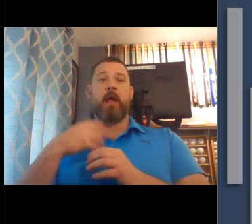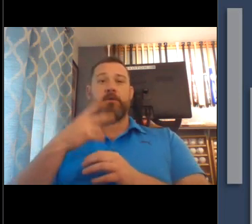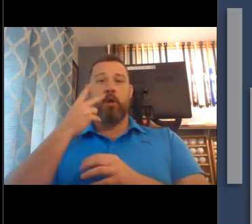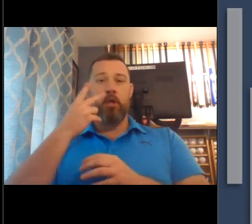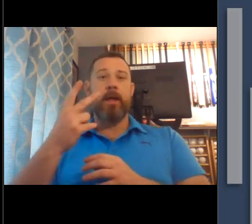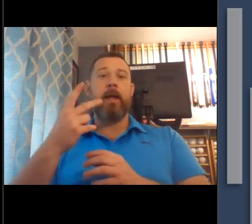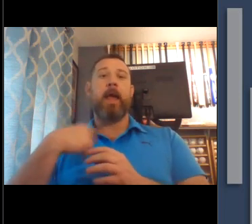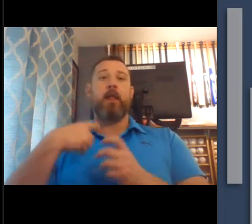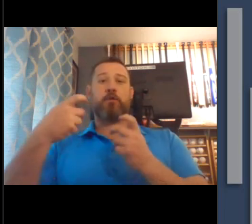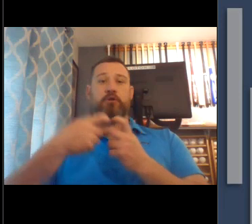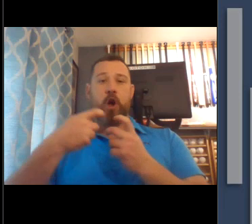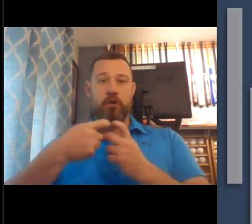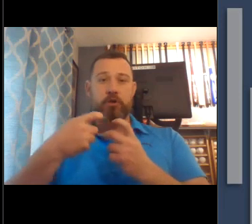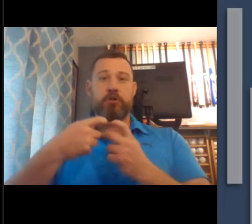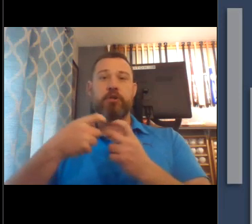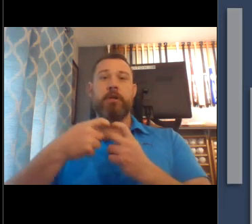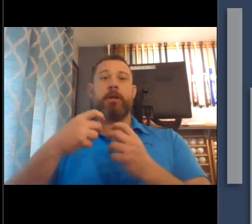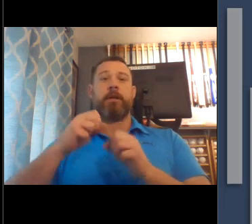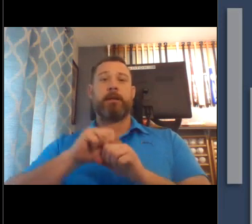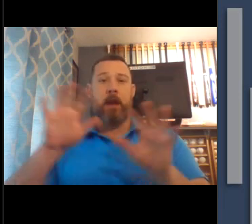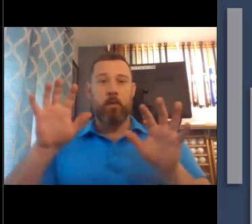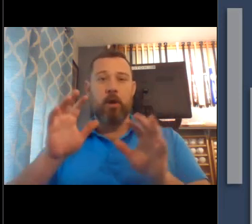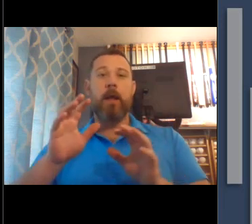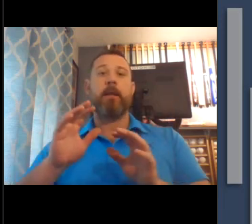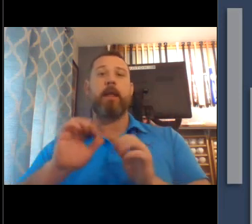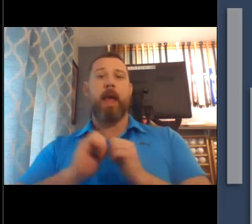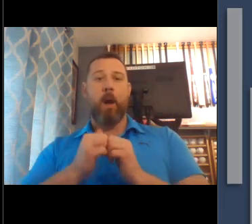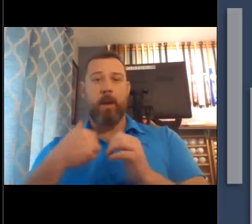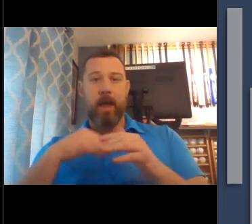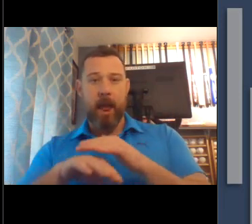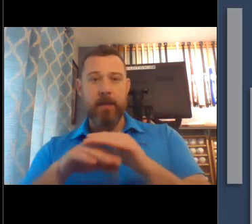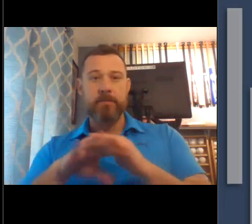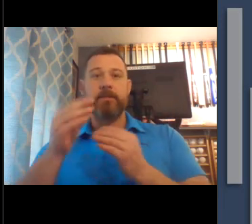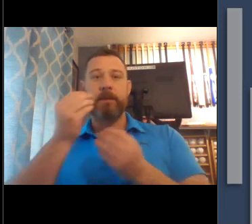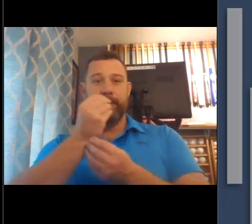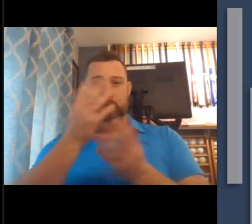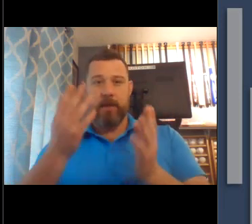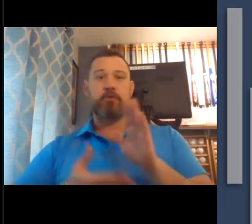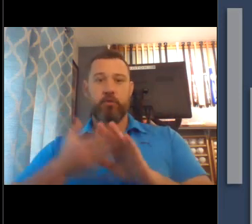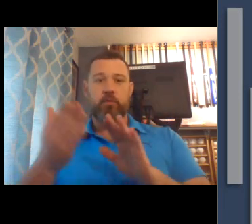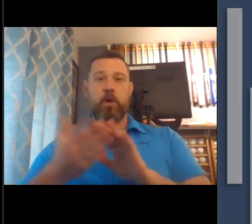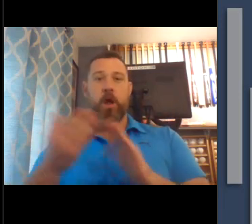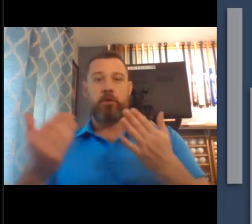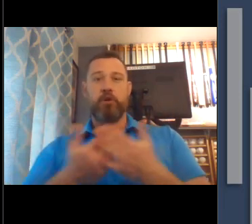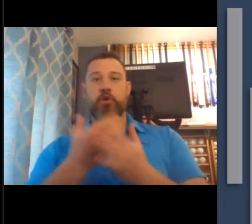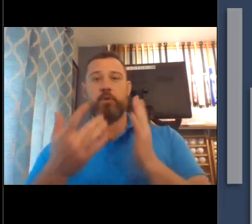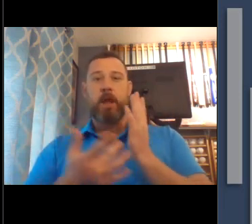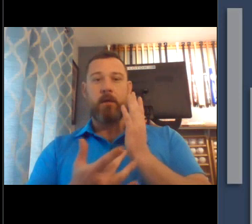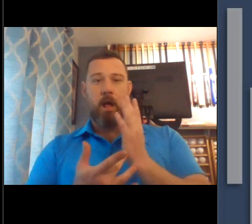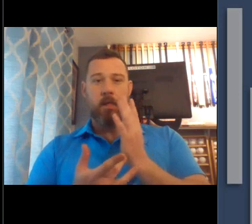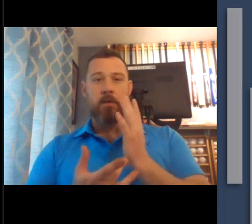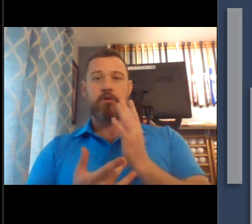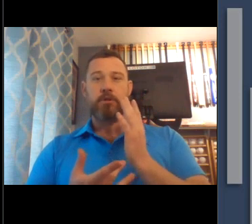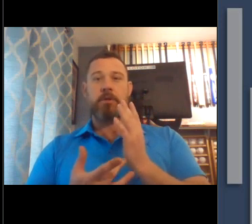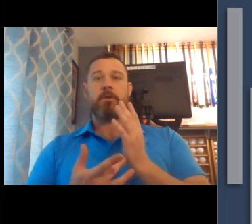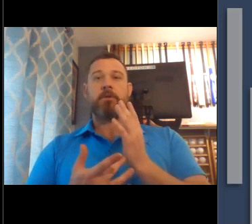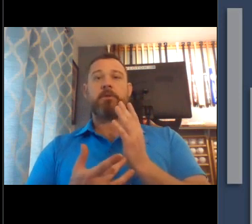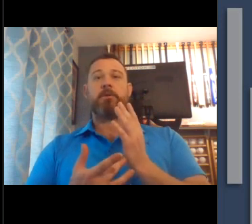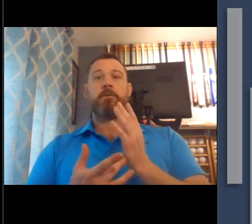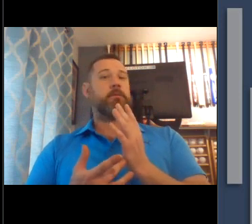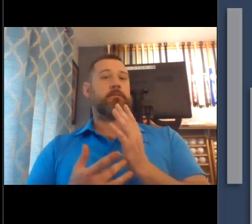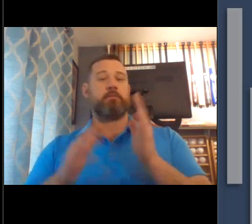networks and trying to make sure we can access information to run new technology, this is so extraordinary. And